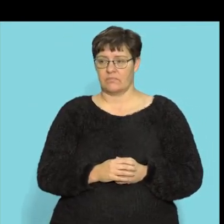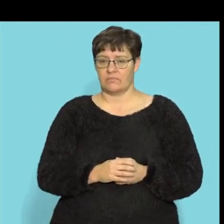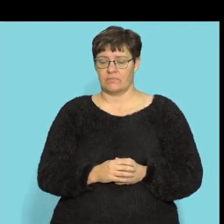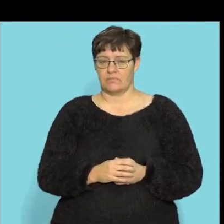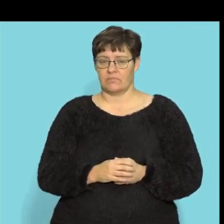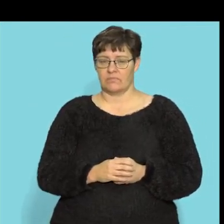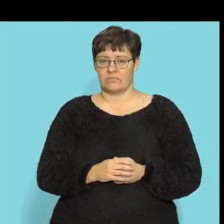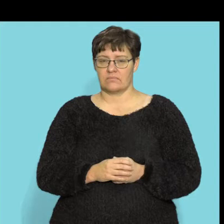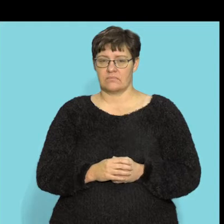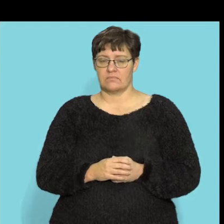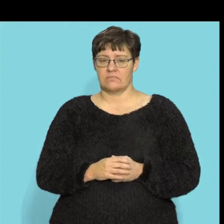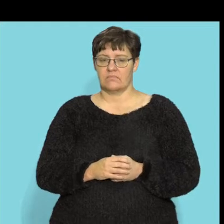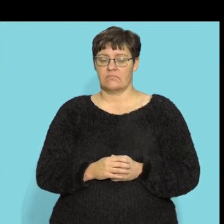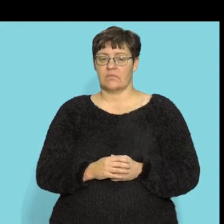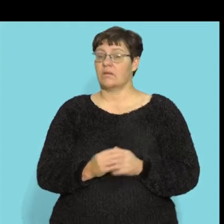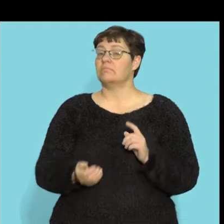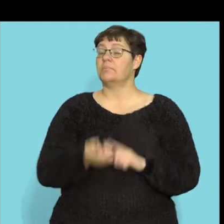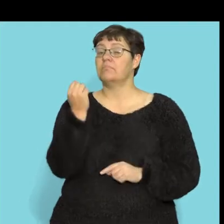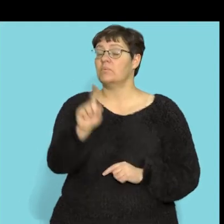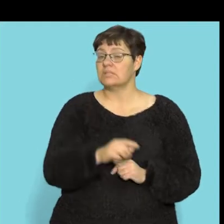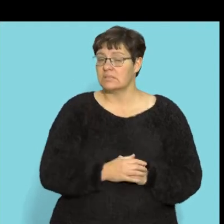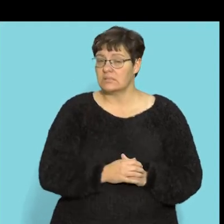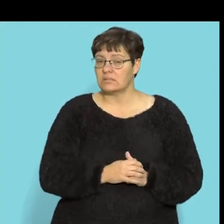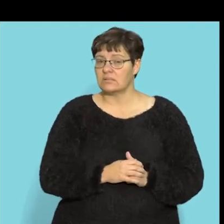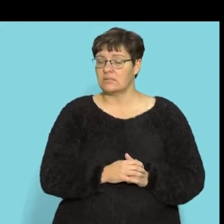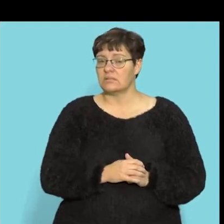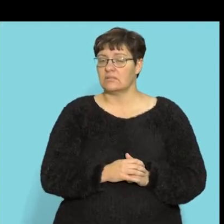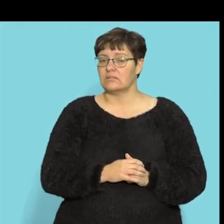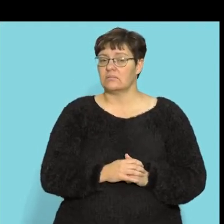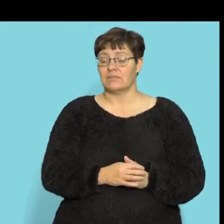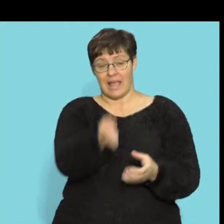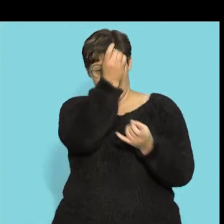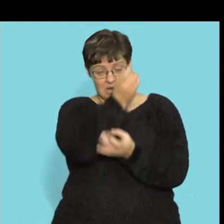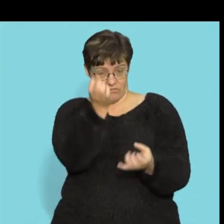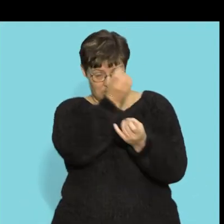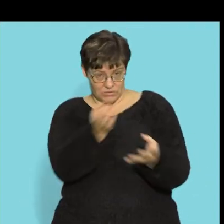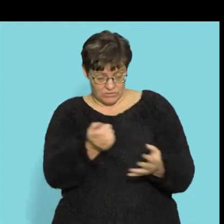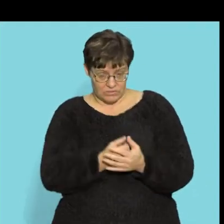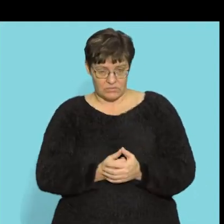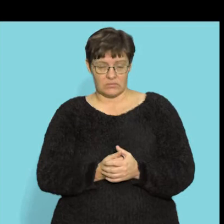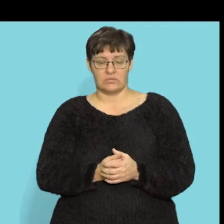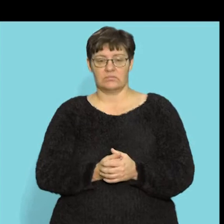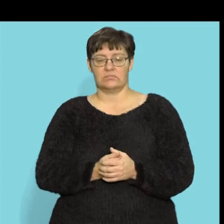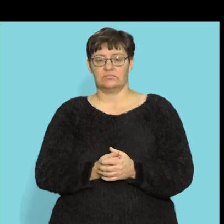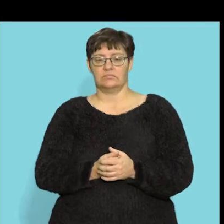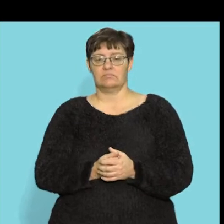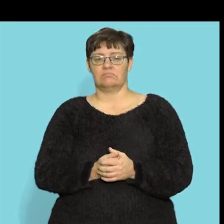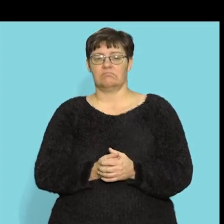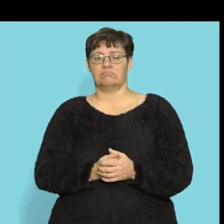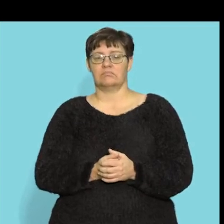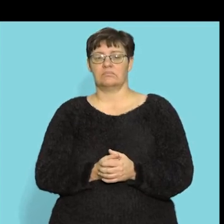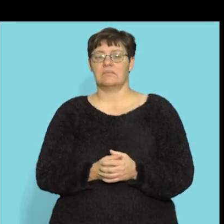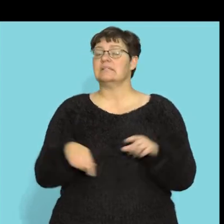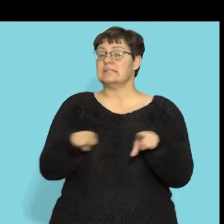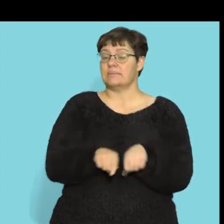our findings that we obtained. So the findings could be the data, okay? Or